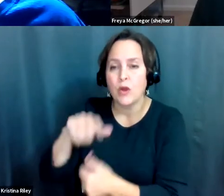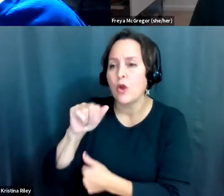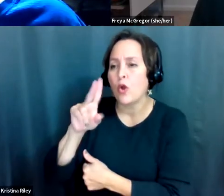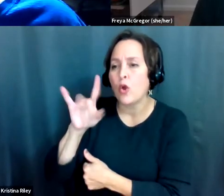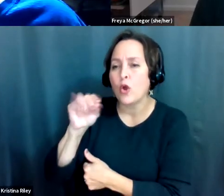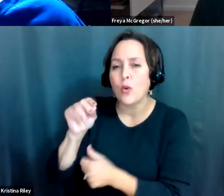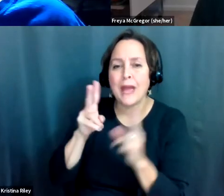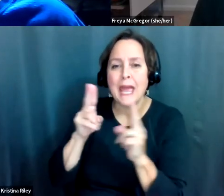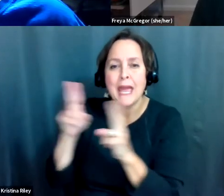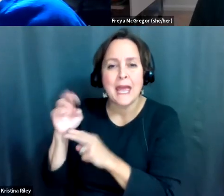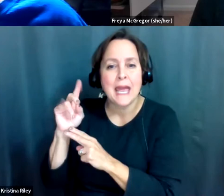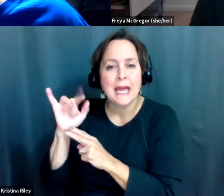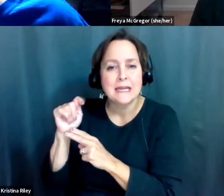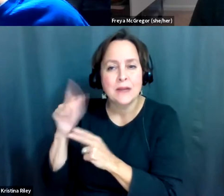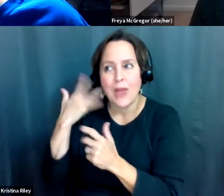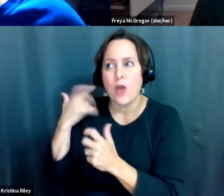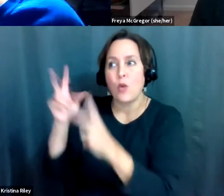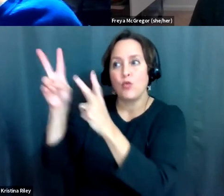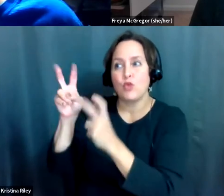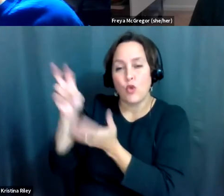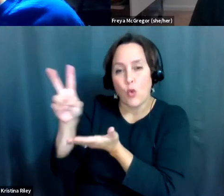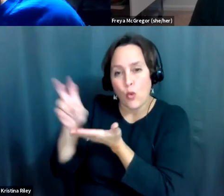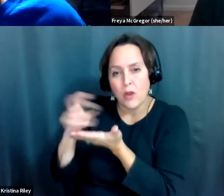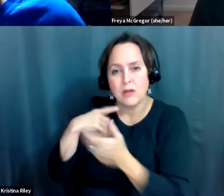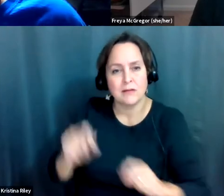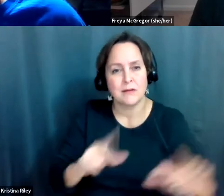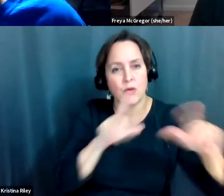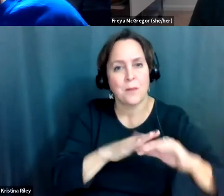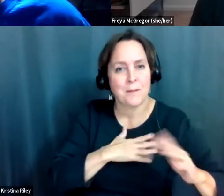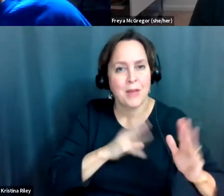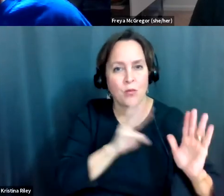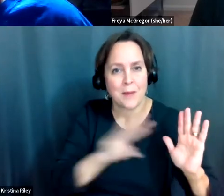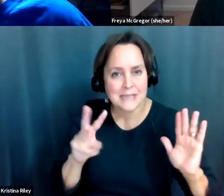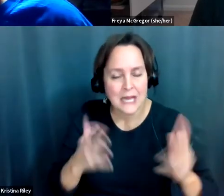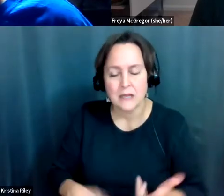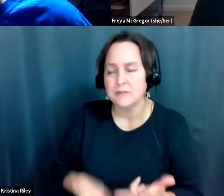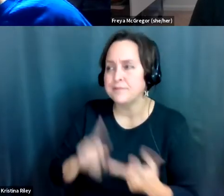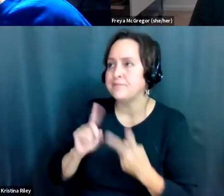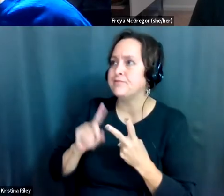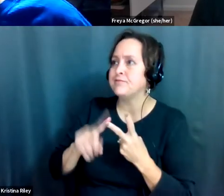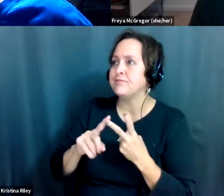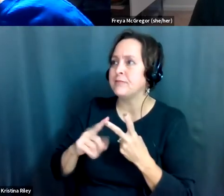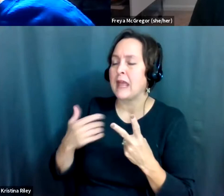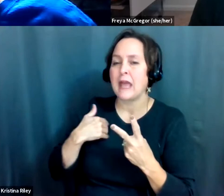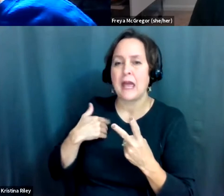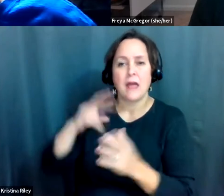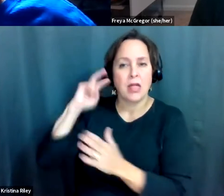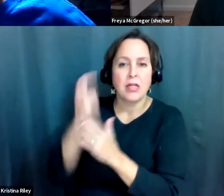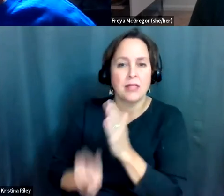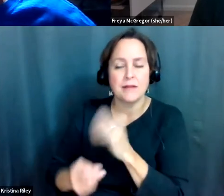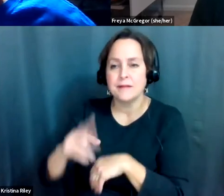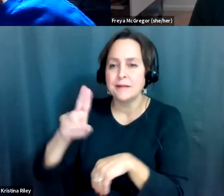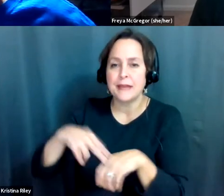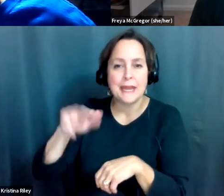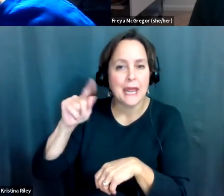record bird sounds and, and put them on my website. Um, I've, I've gotten interested in nature. I've